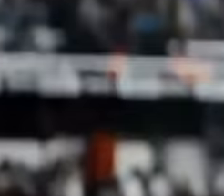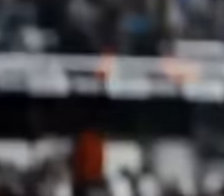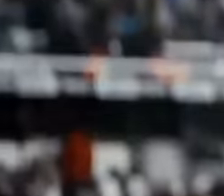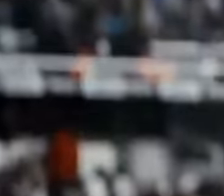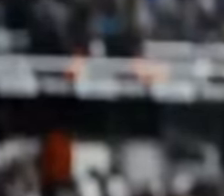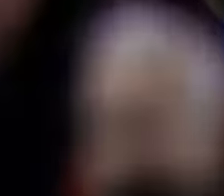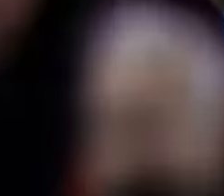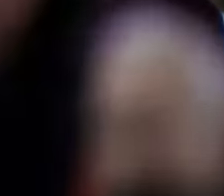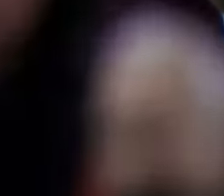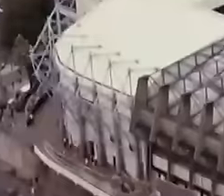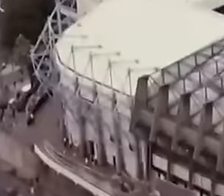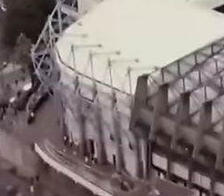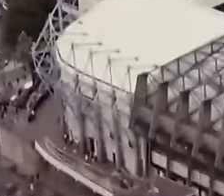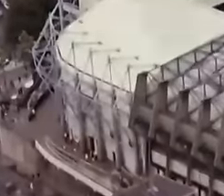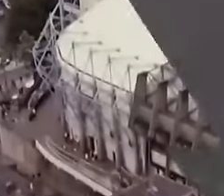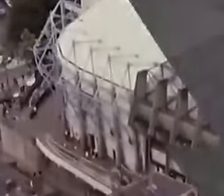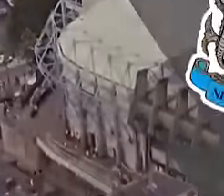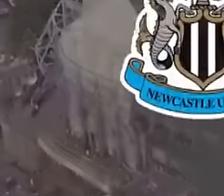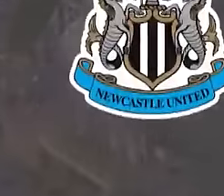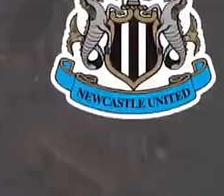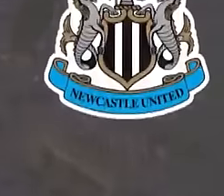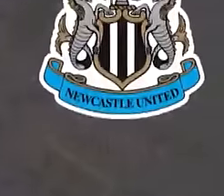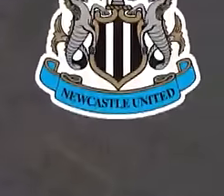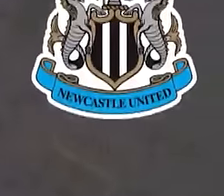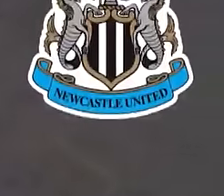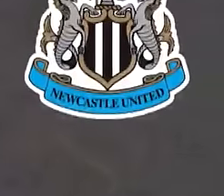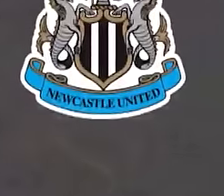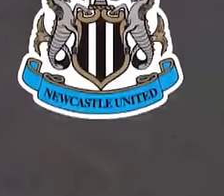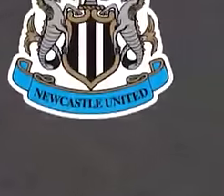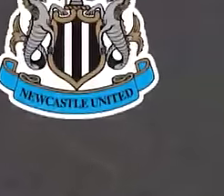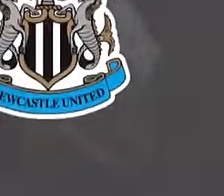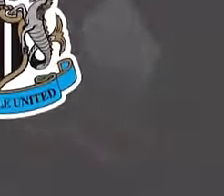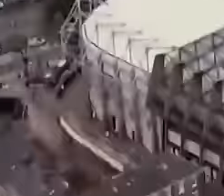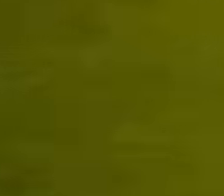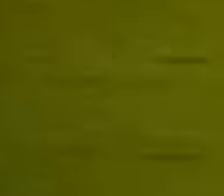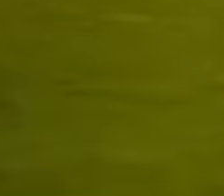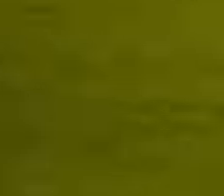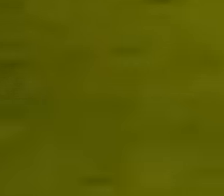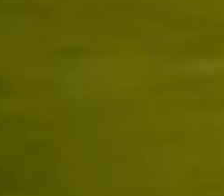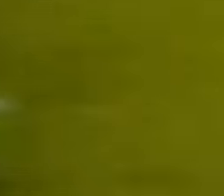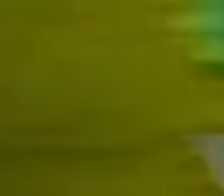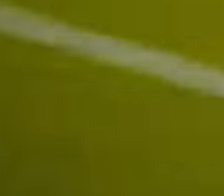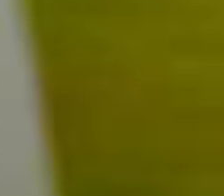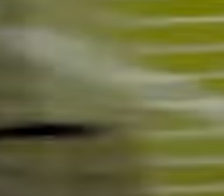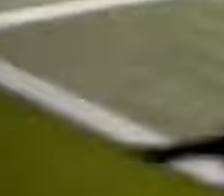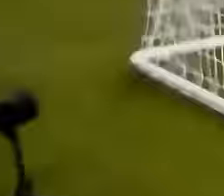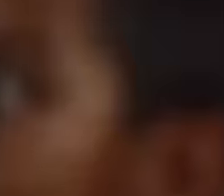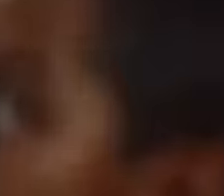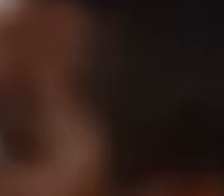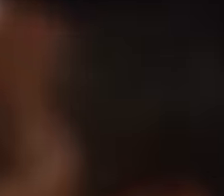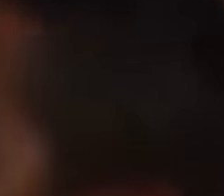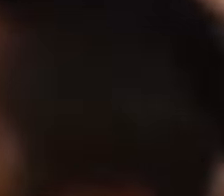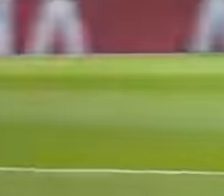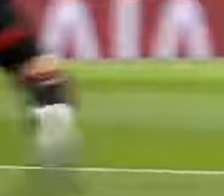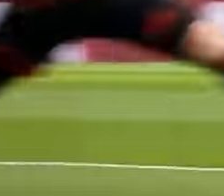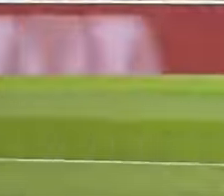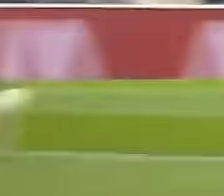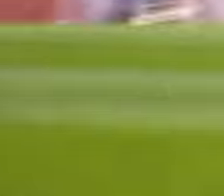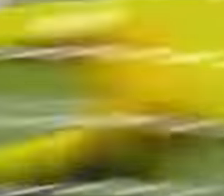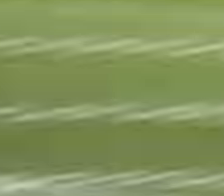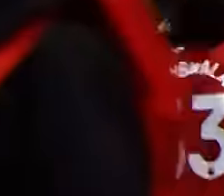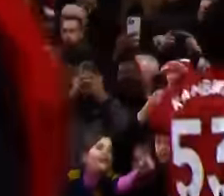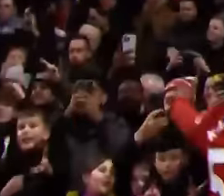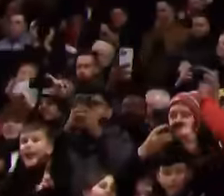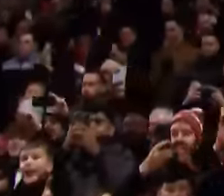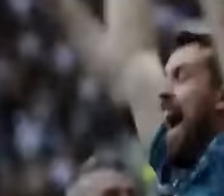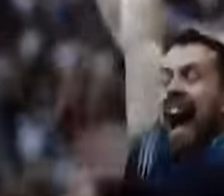Park as Newcastle United hosts defending champions Manchester City. And on Sunday, Old Trafford will be